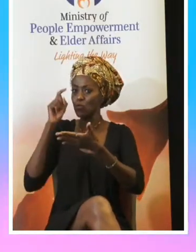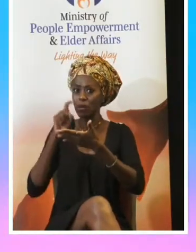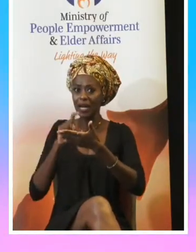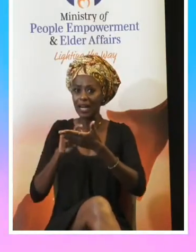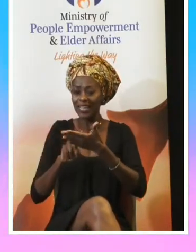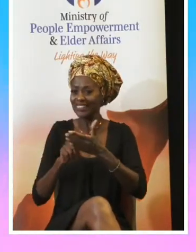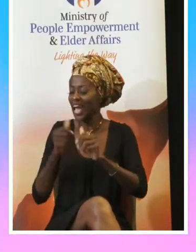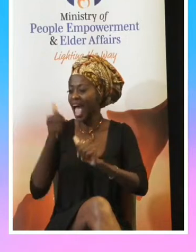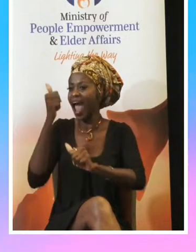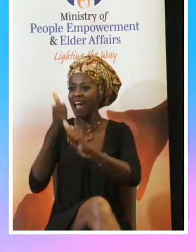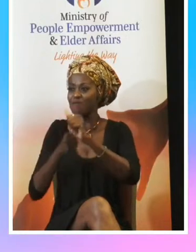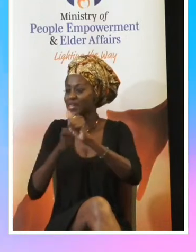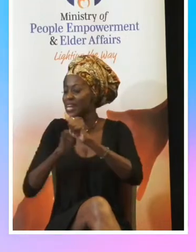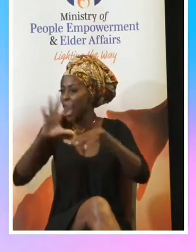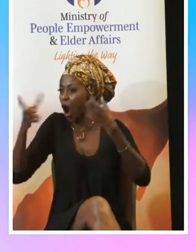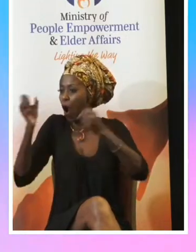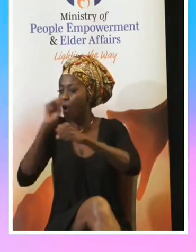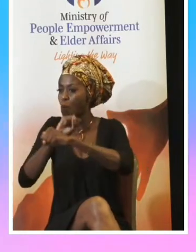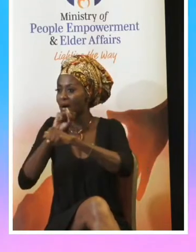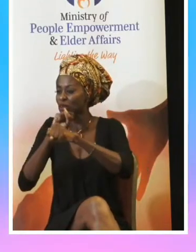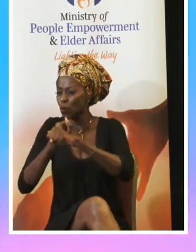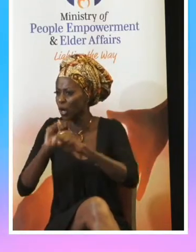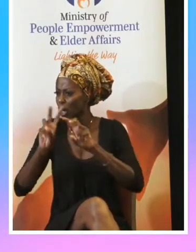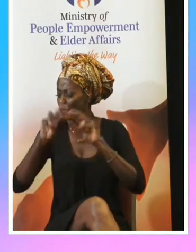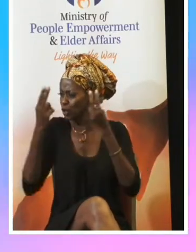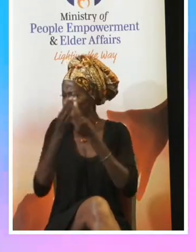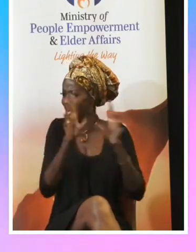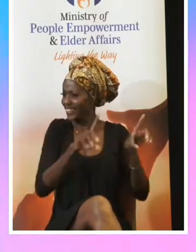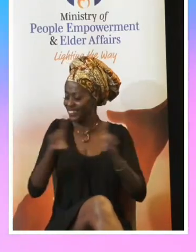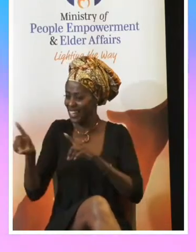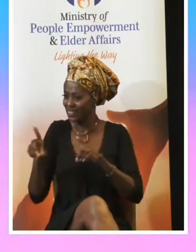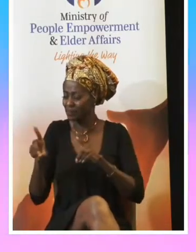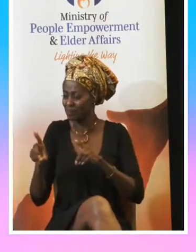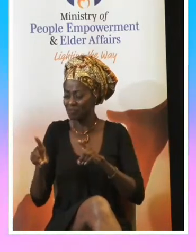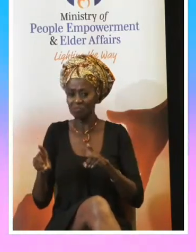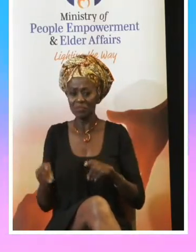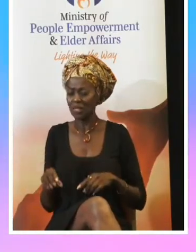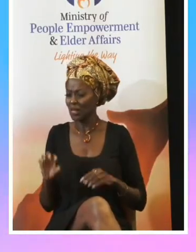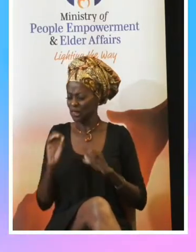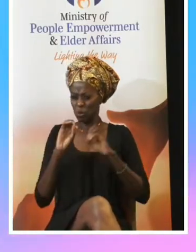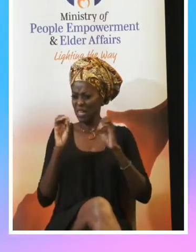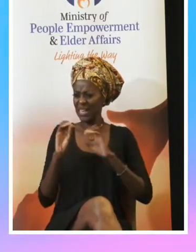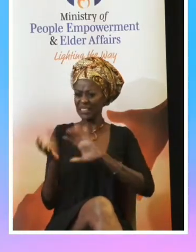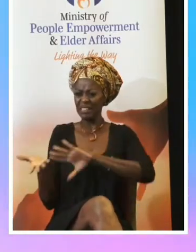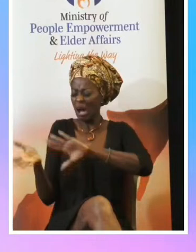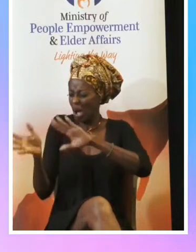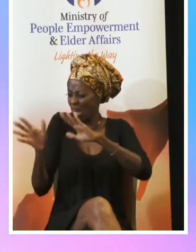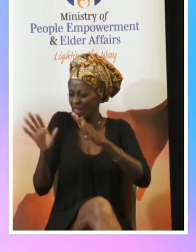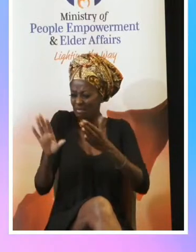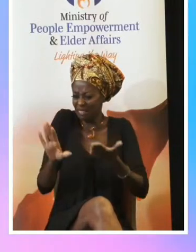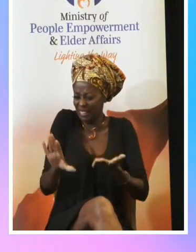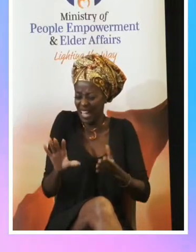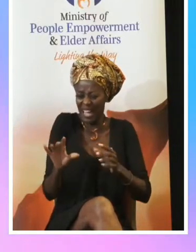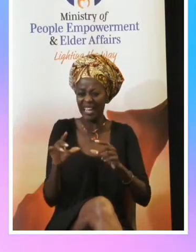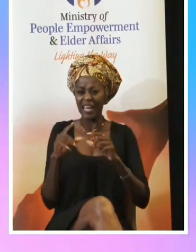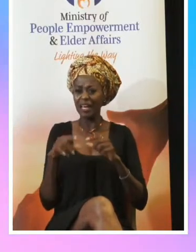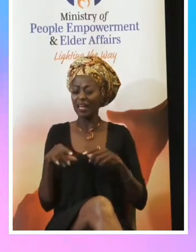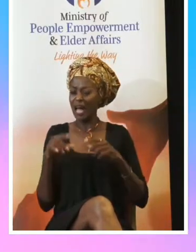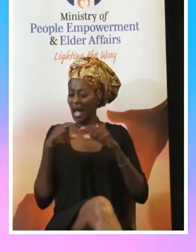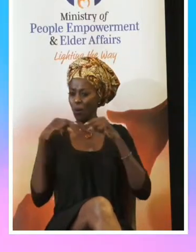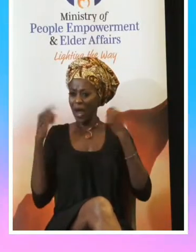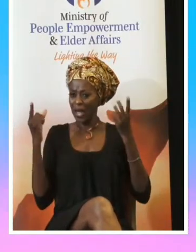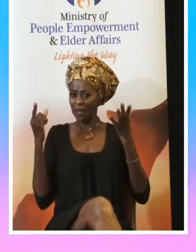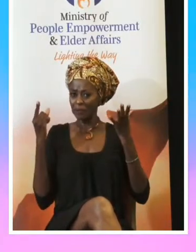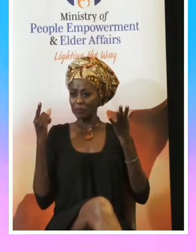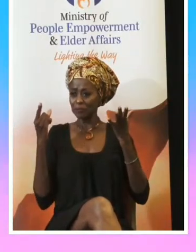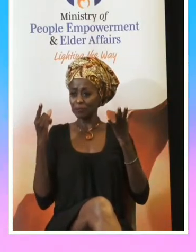daily basis, our unit ain't dead. It's just that persons who have to access that